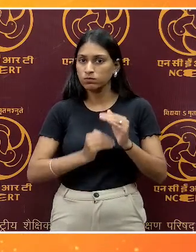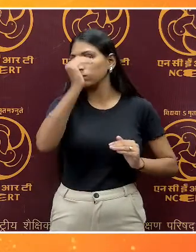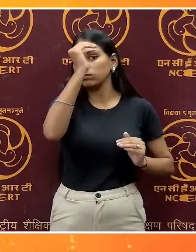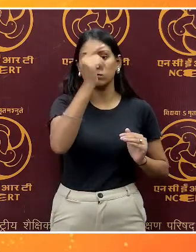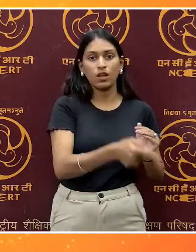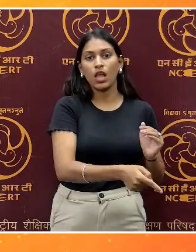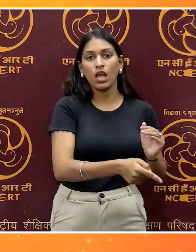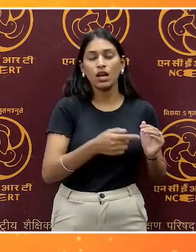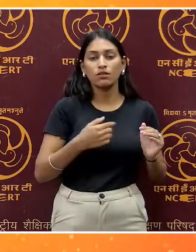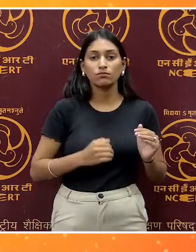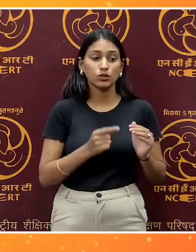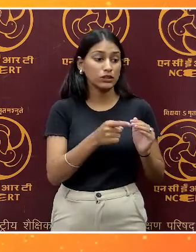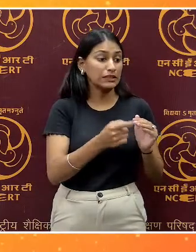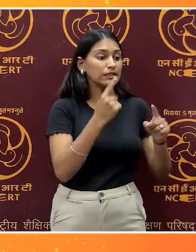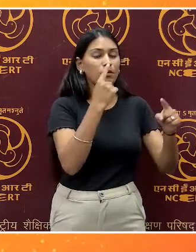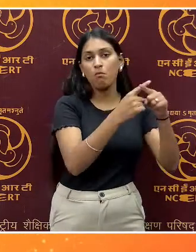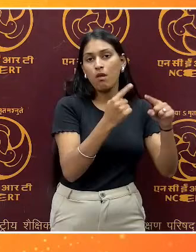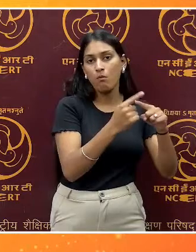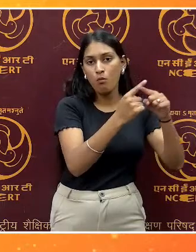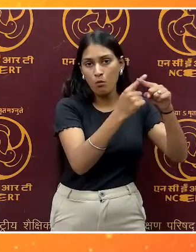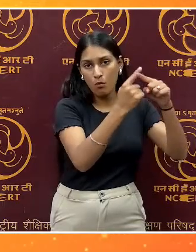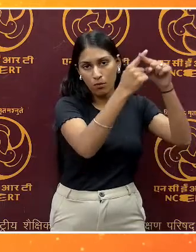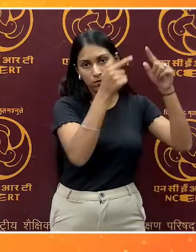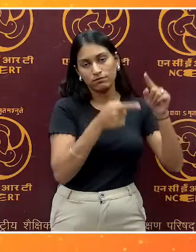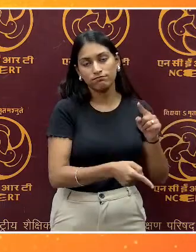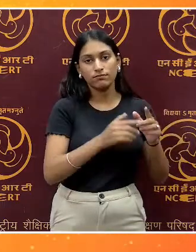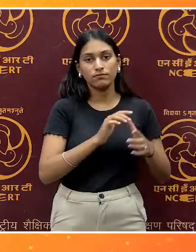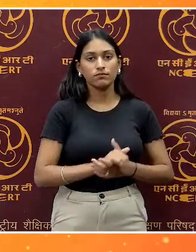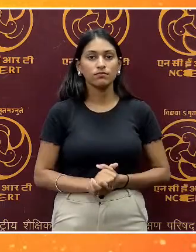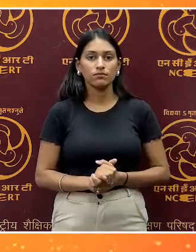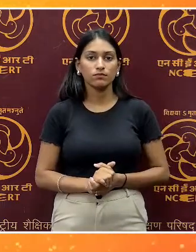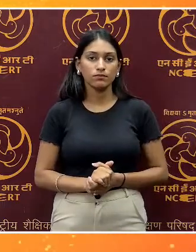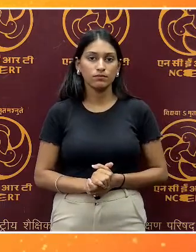course. Yes, larger of the vectors.